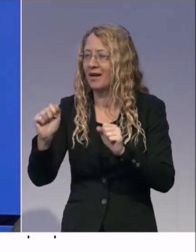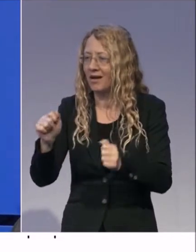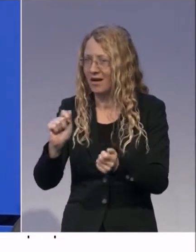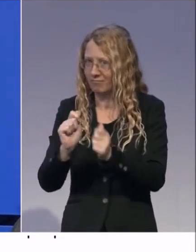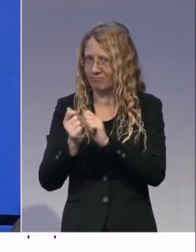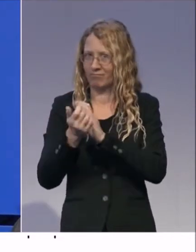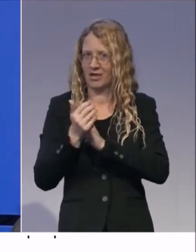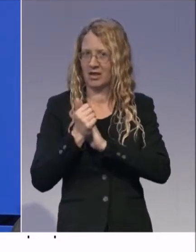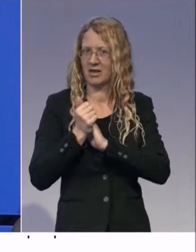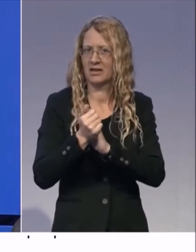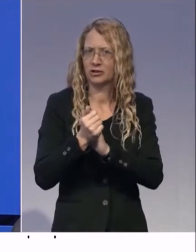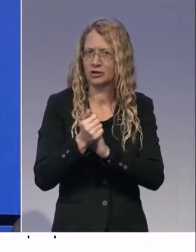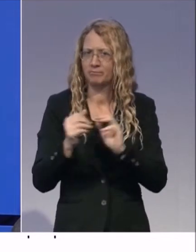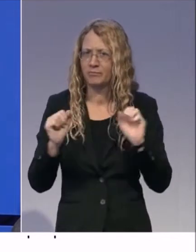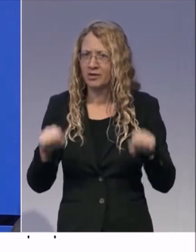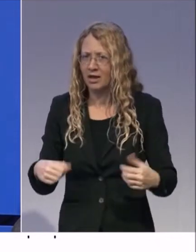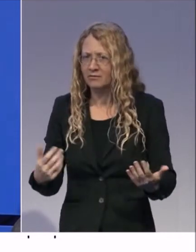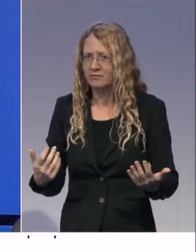more, and also